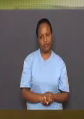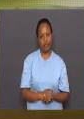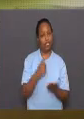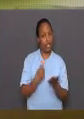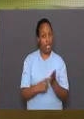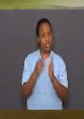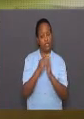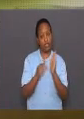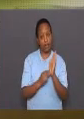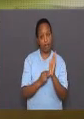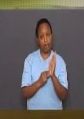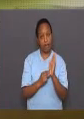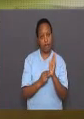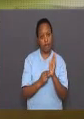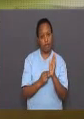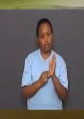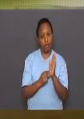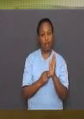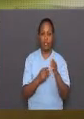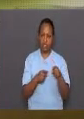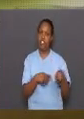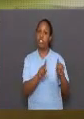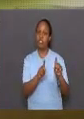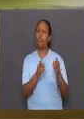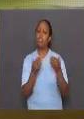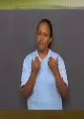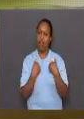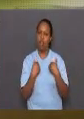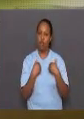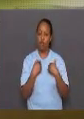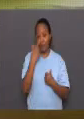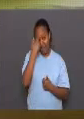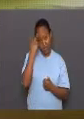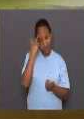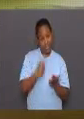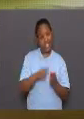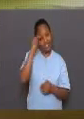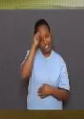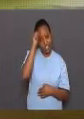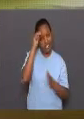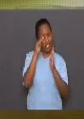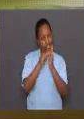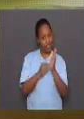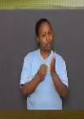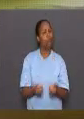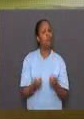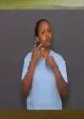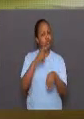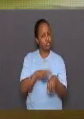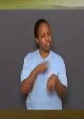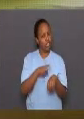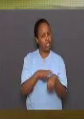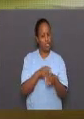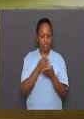This system receives criticism because the traditional systems often